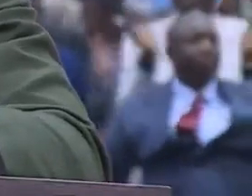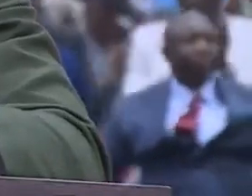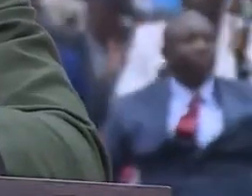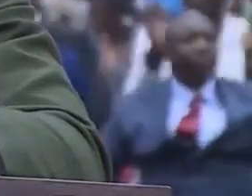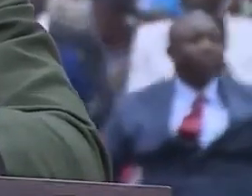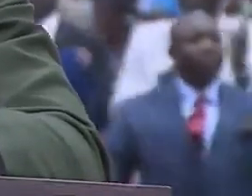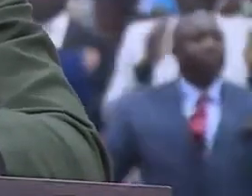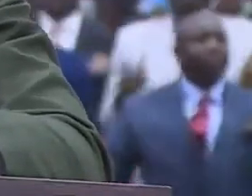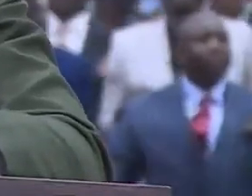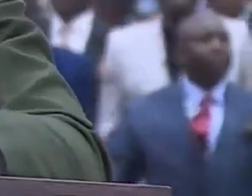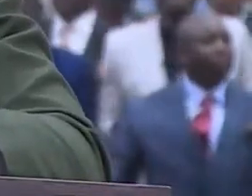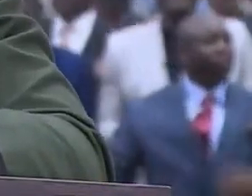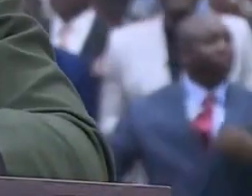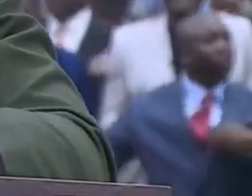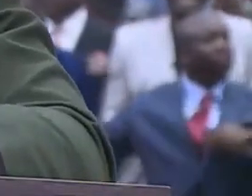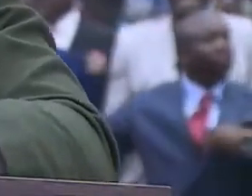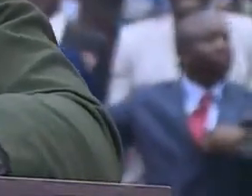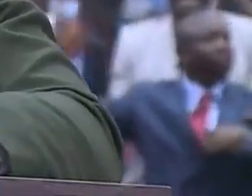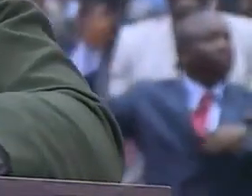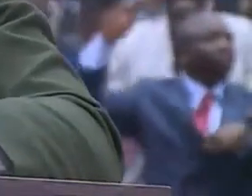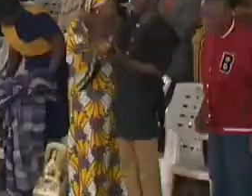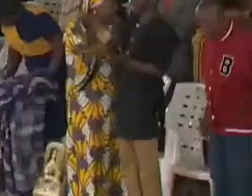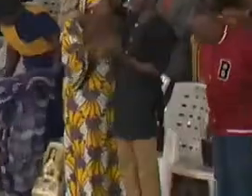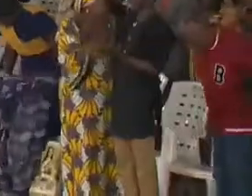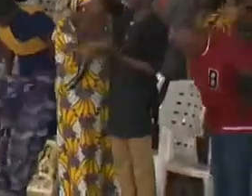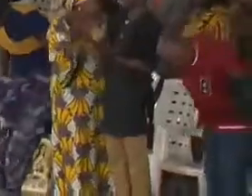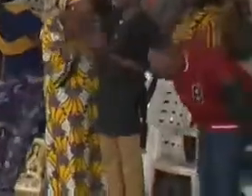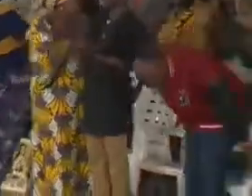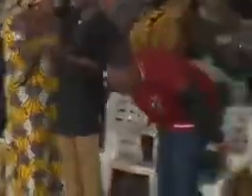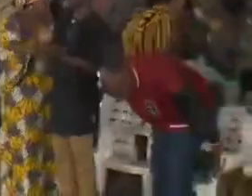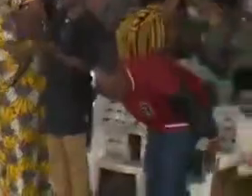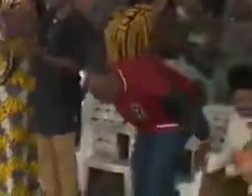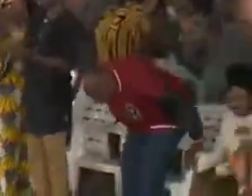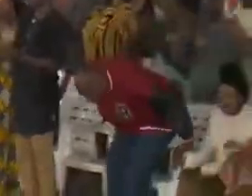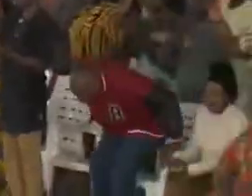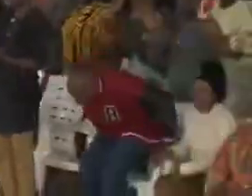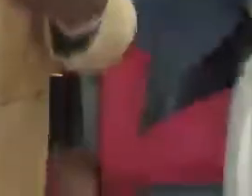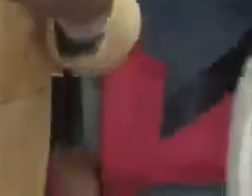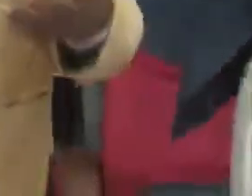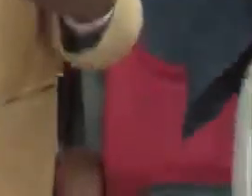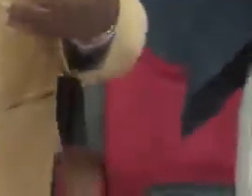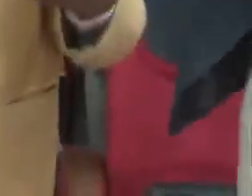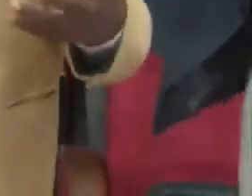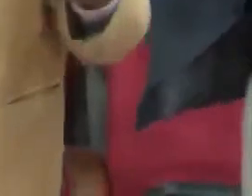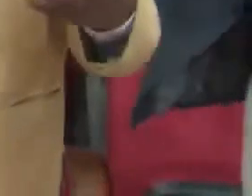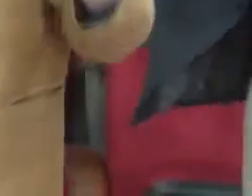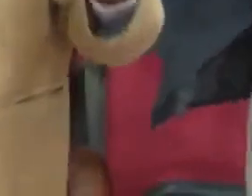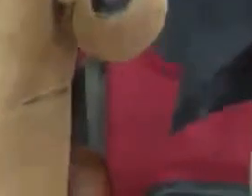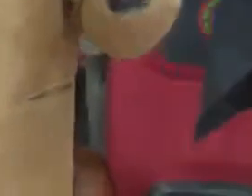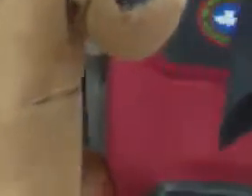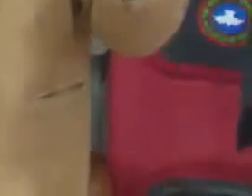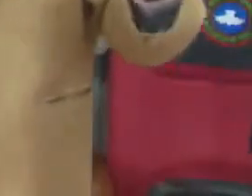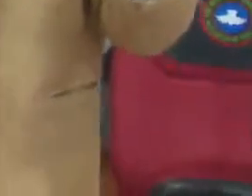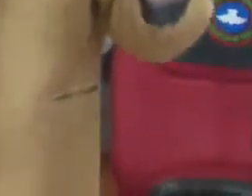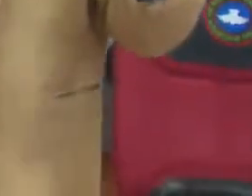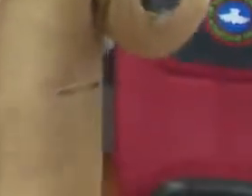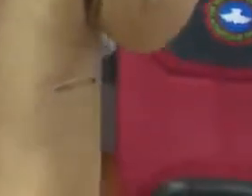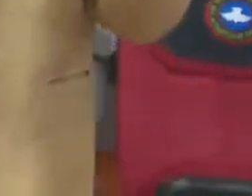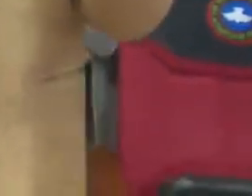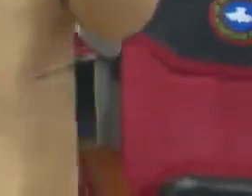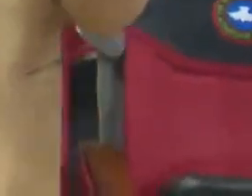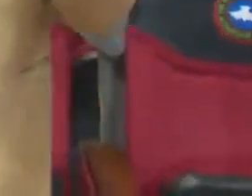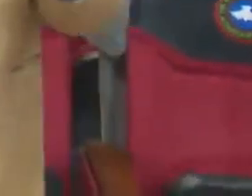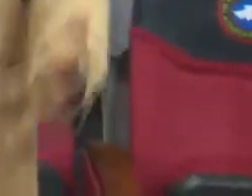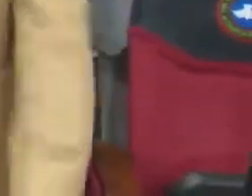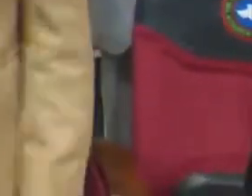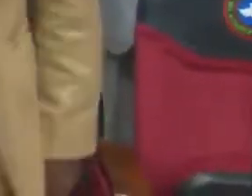joyful noise. Hallelujah! Amen.